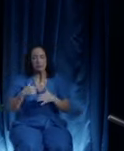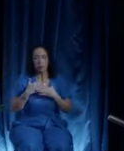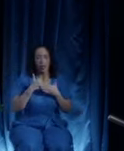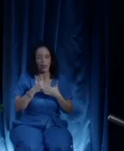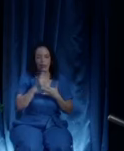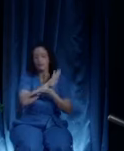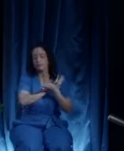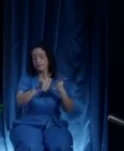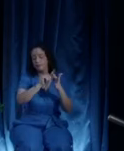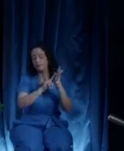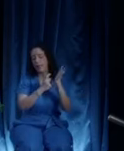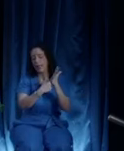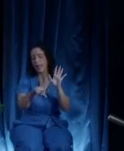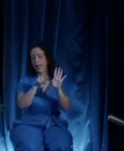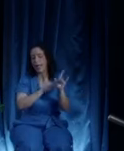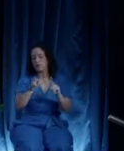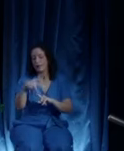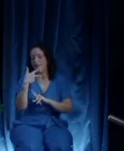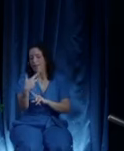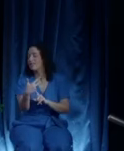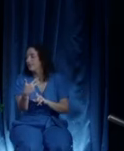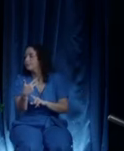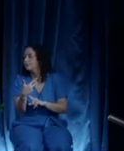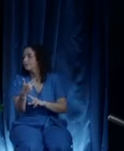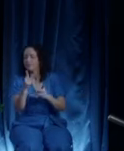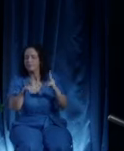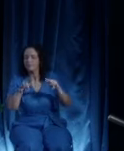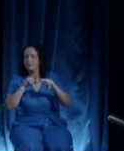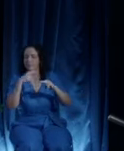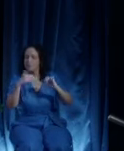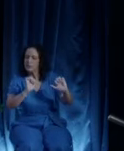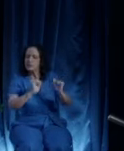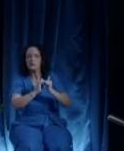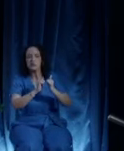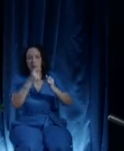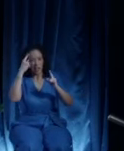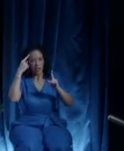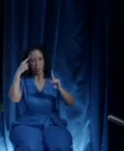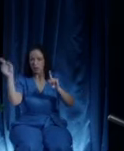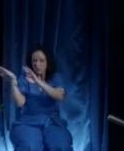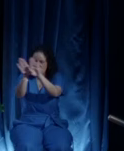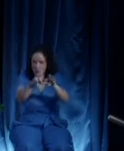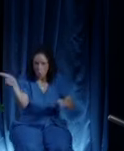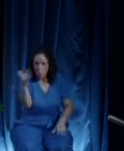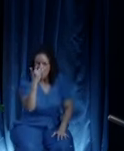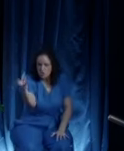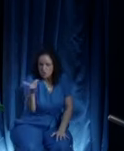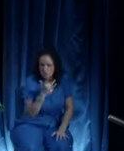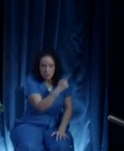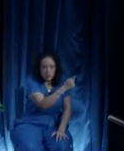Henry VIII had subscribed to that, which I'm not sure he did, I think he would have thought just everybody was potentially Judas. Mm. I think that's Henry